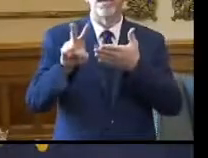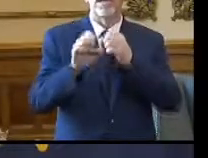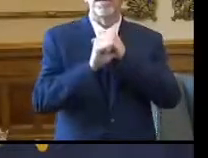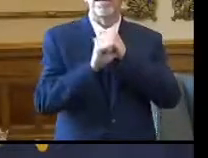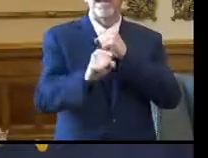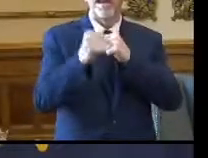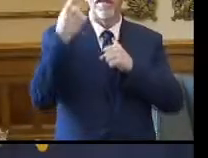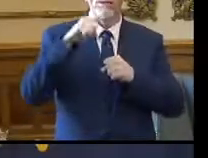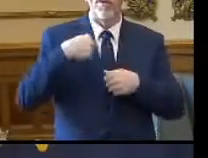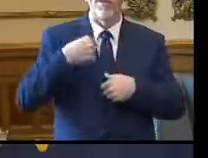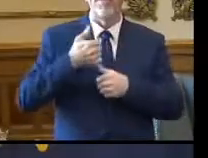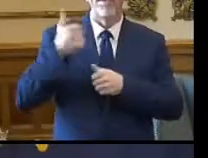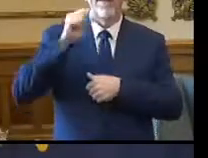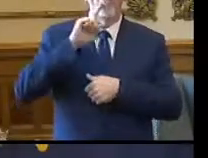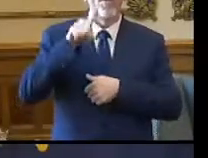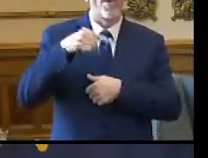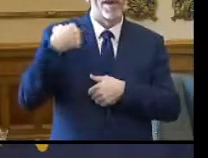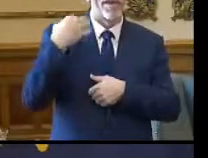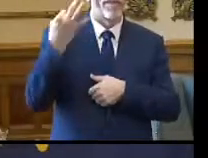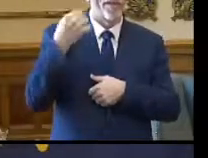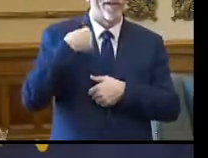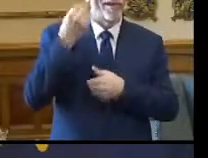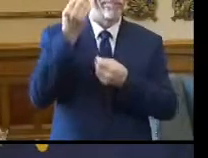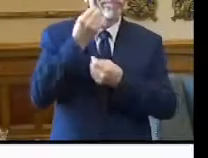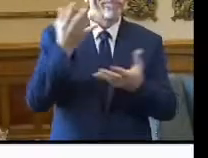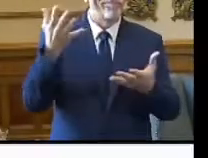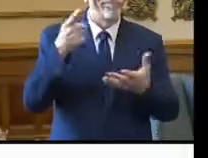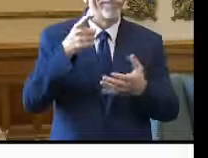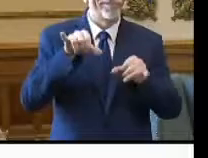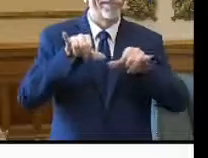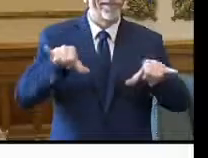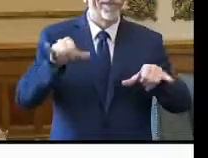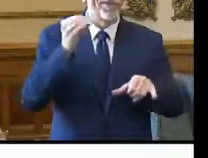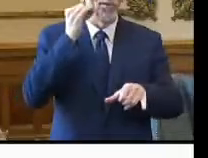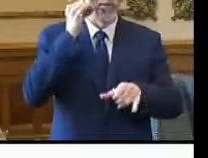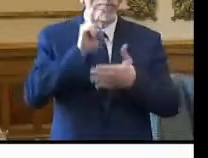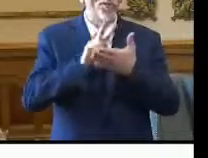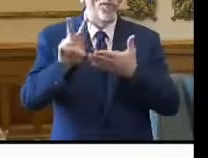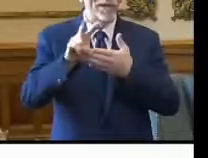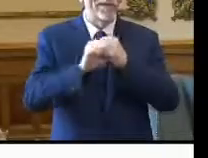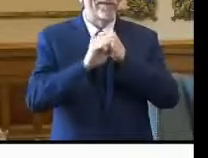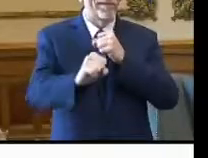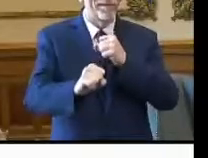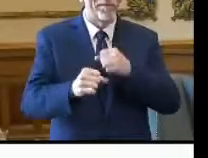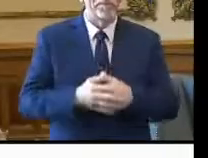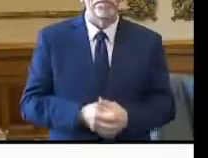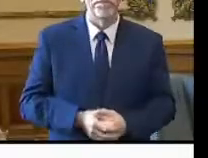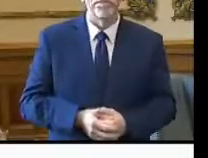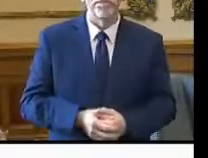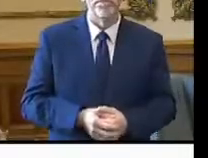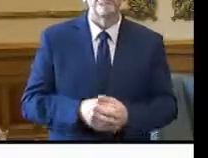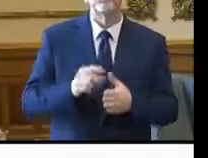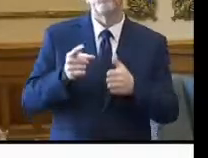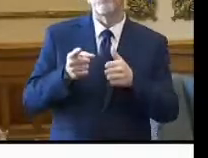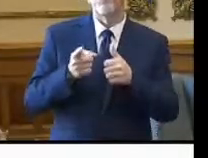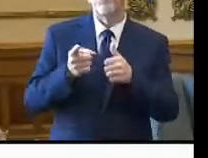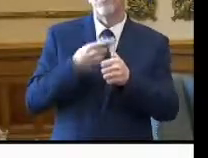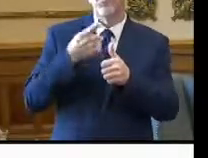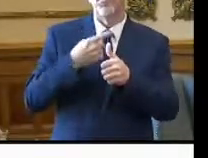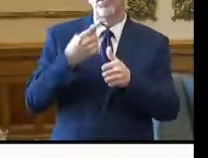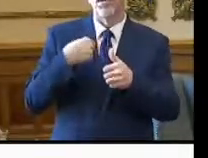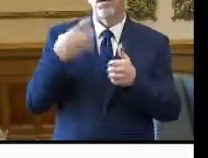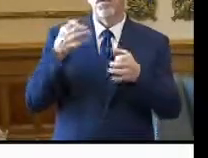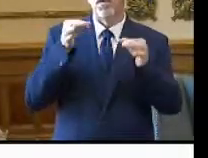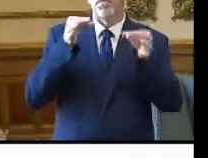executive order that I mentioned on Friday that was coming, that Hunker Down Hoosiers 2-week extension. First, let me just say that